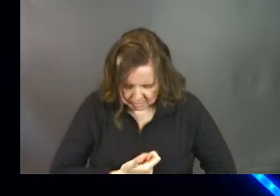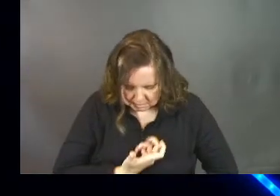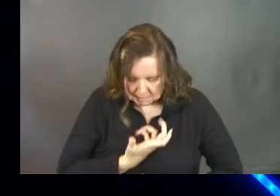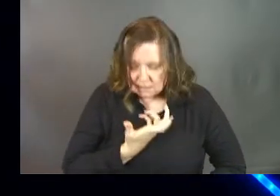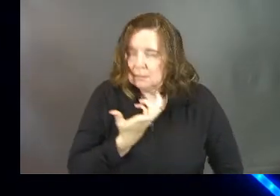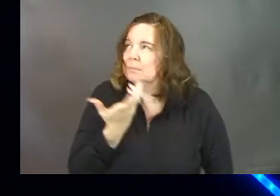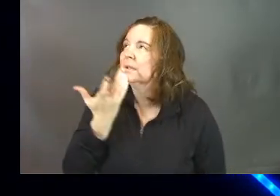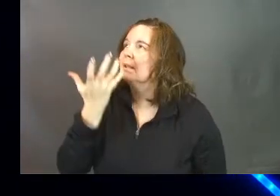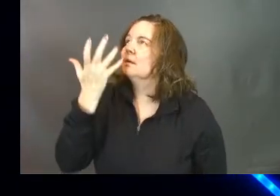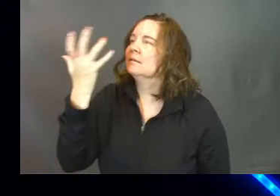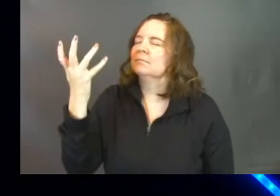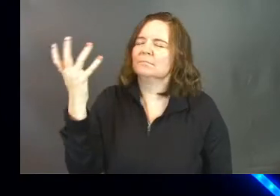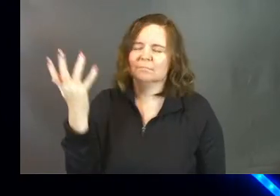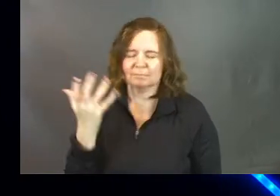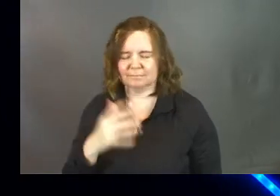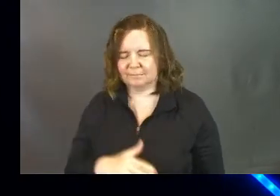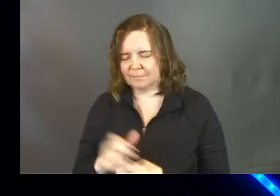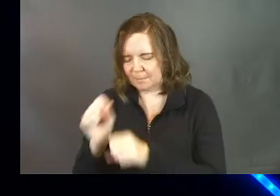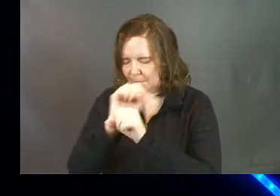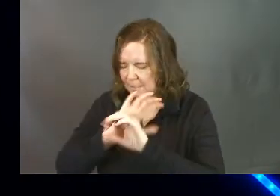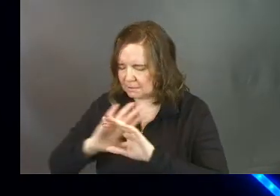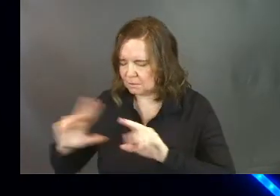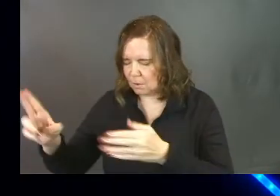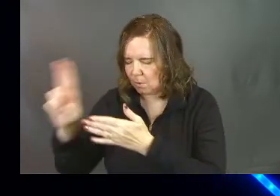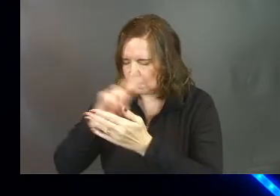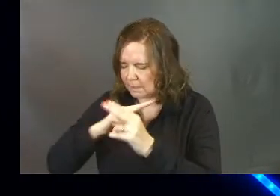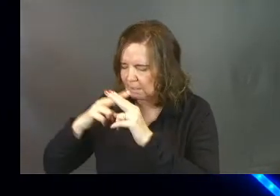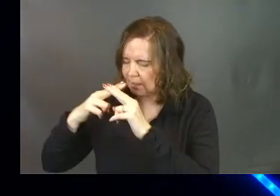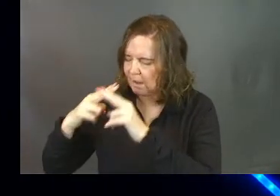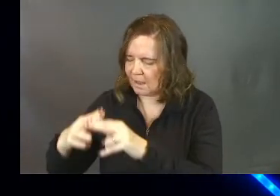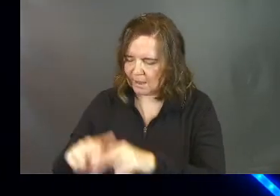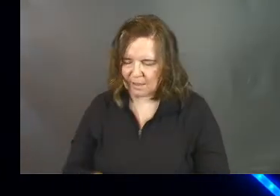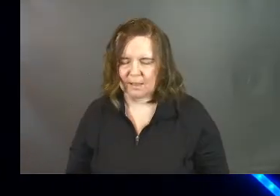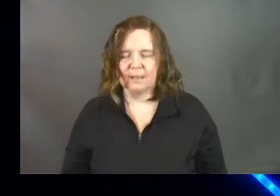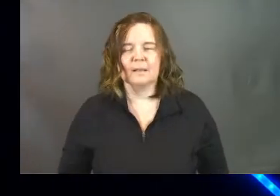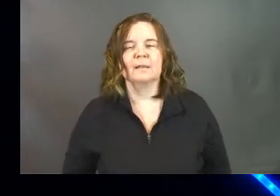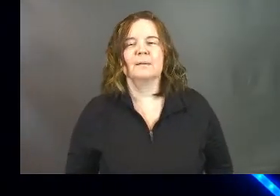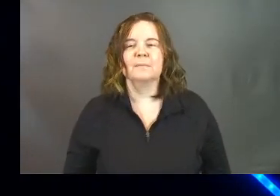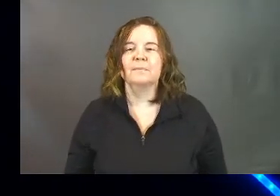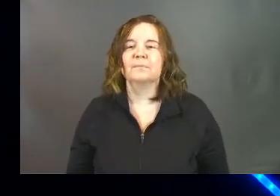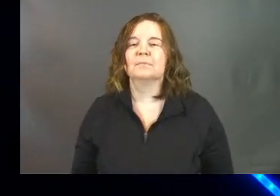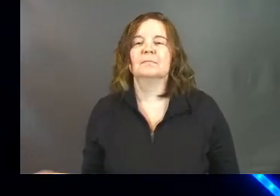Everything that's in me, bless His holy name.